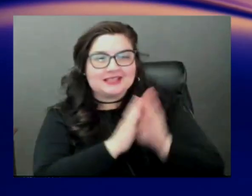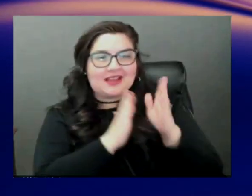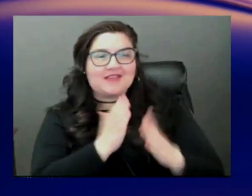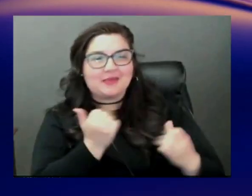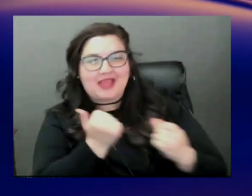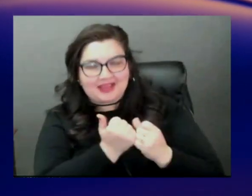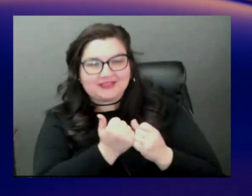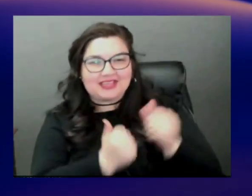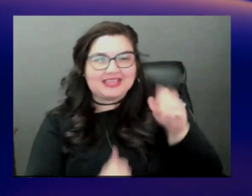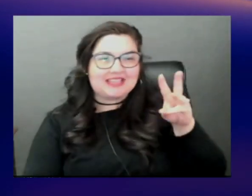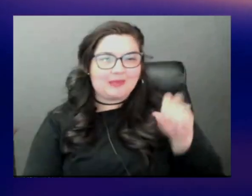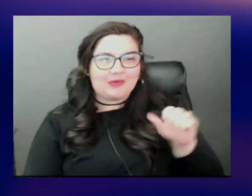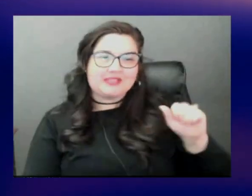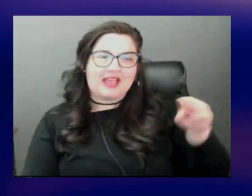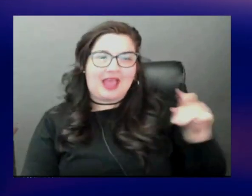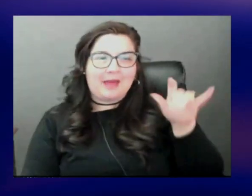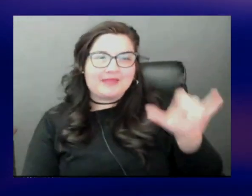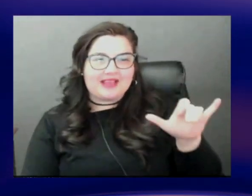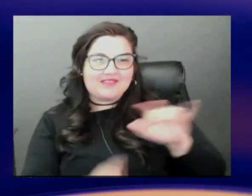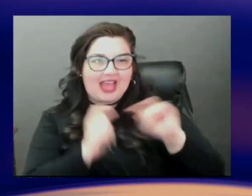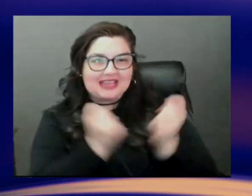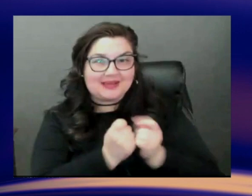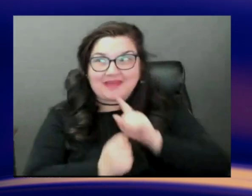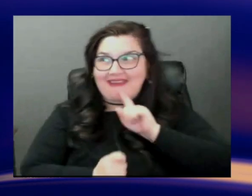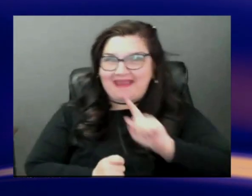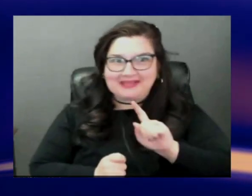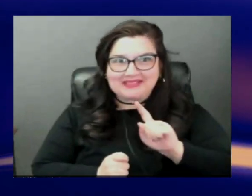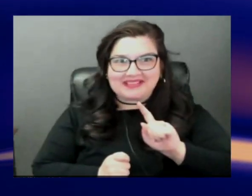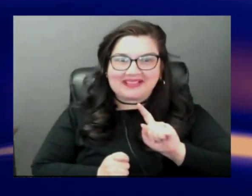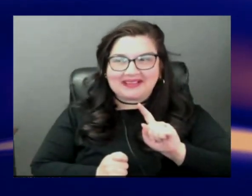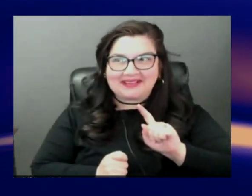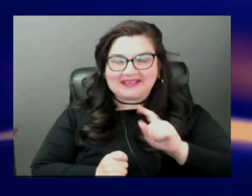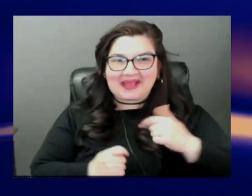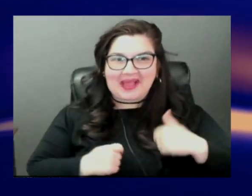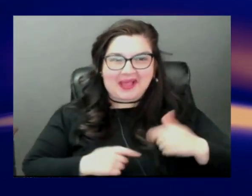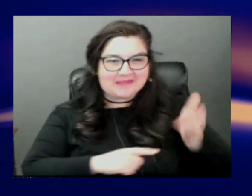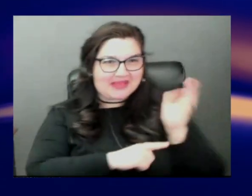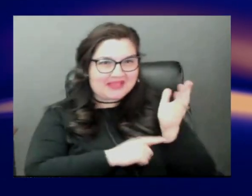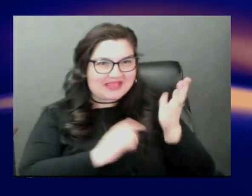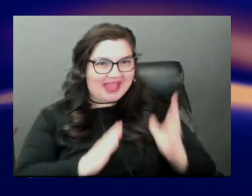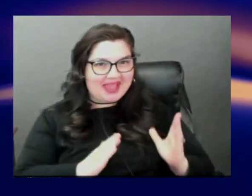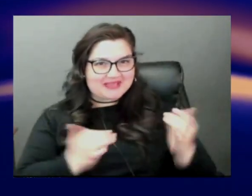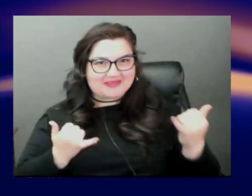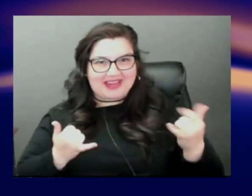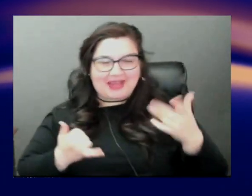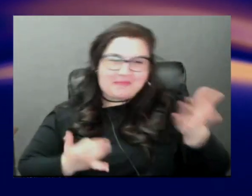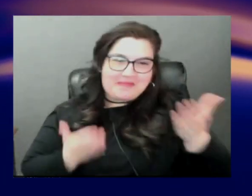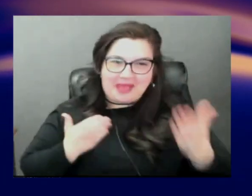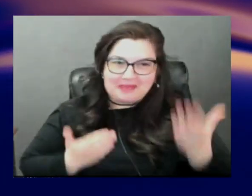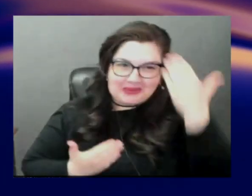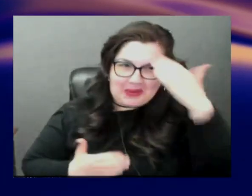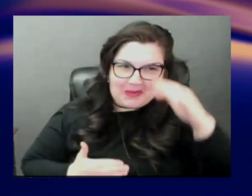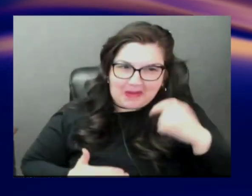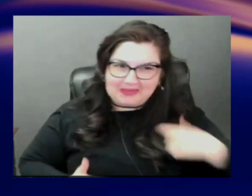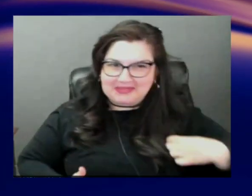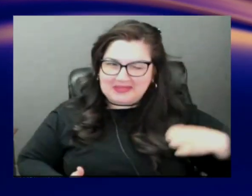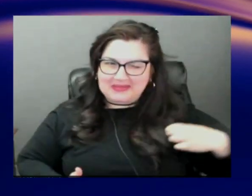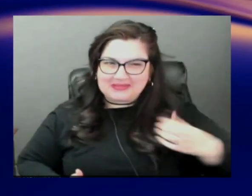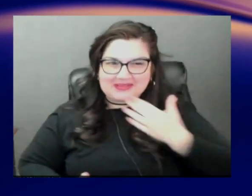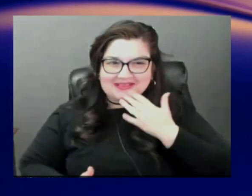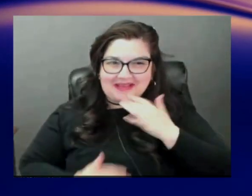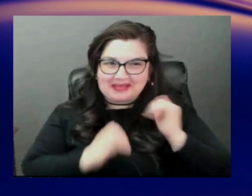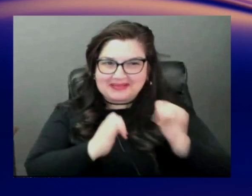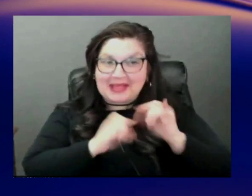AWS Amplify team, and I am actually the guest right now. You know, you might not be able to tell from the shirts, but I am actually a guest, Yeah. and we're going to actually be talking